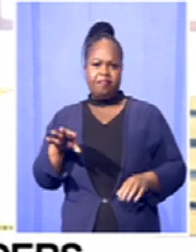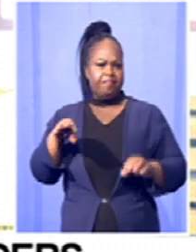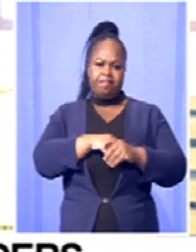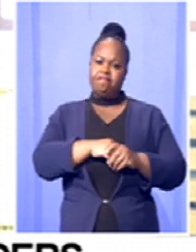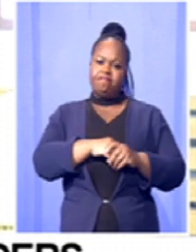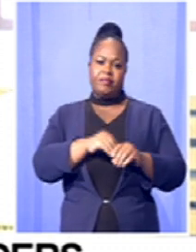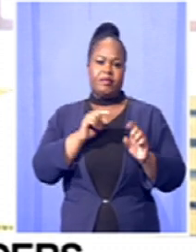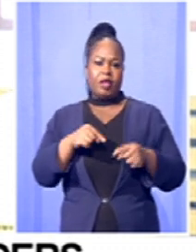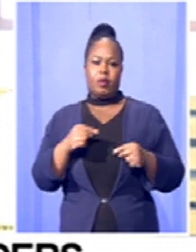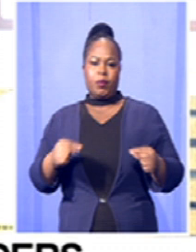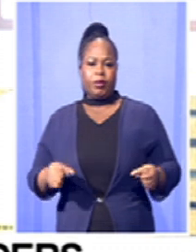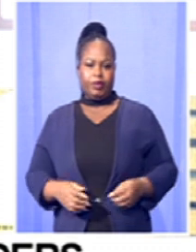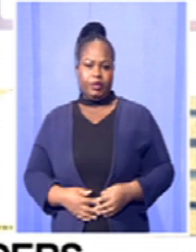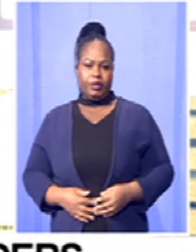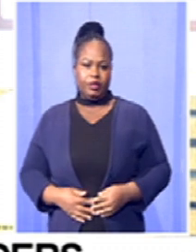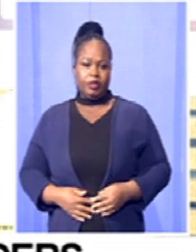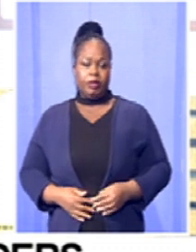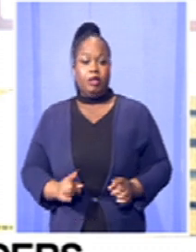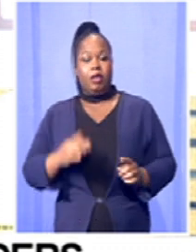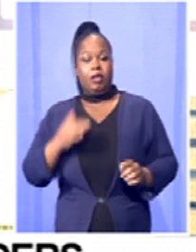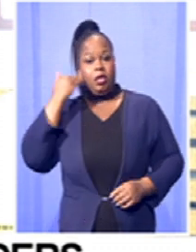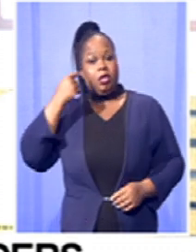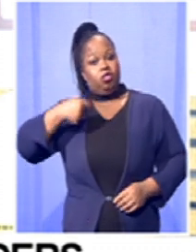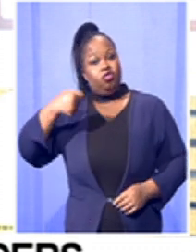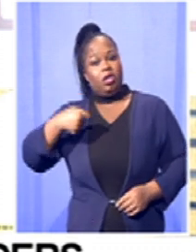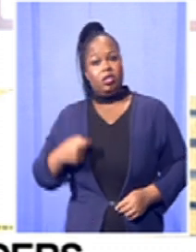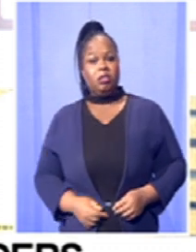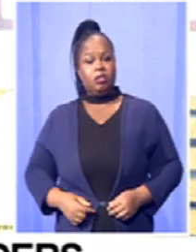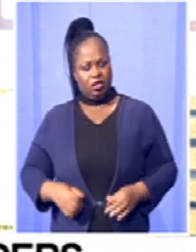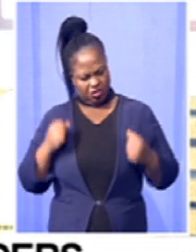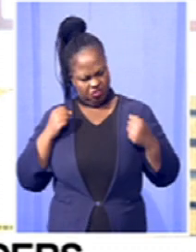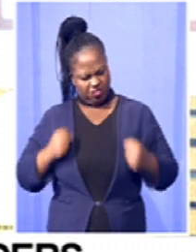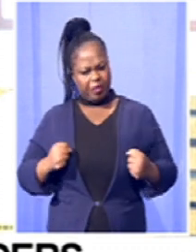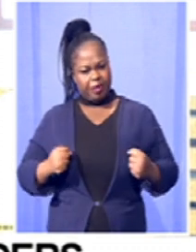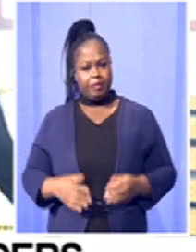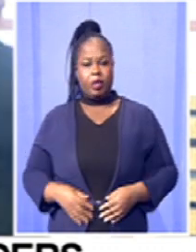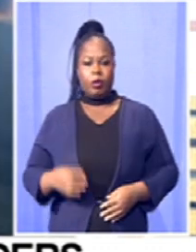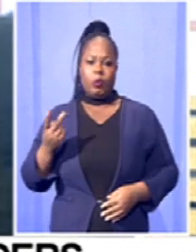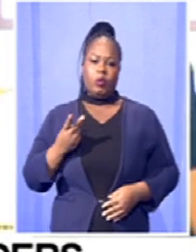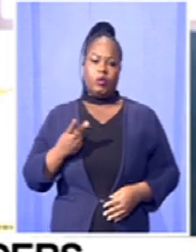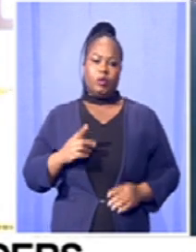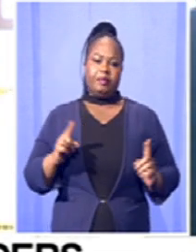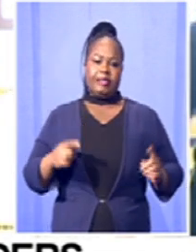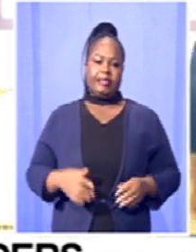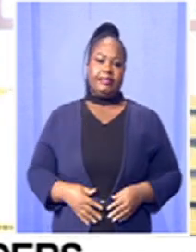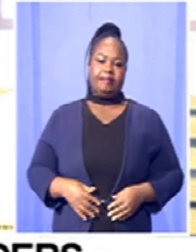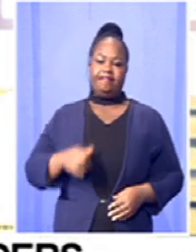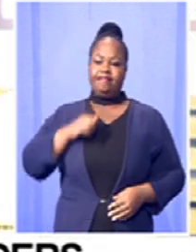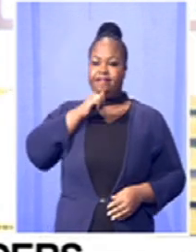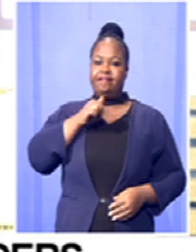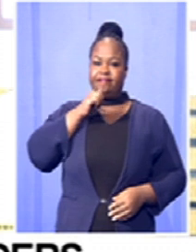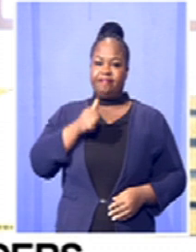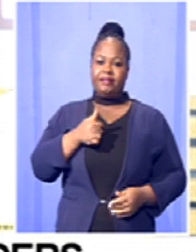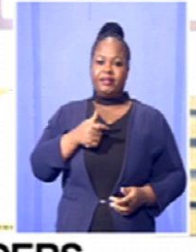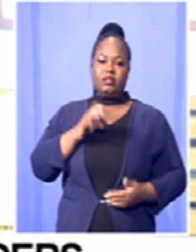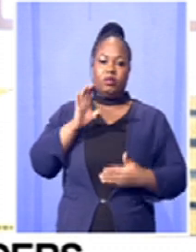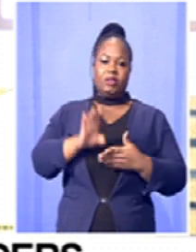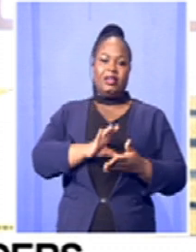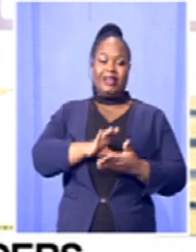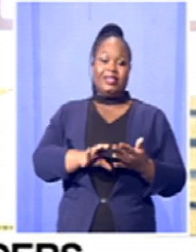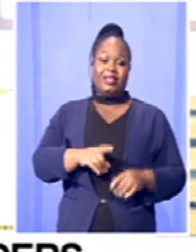this. But the judge was also very firm. But eventually, she had to stand down the matter